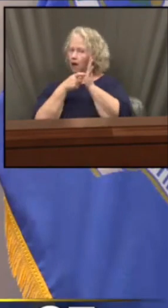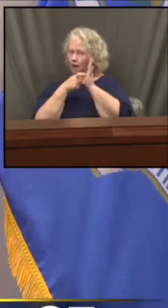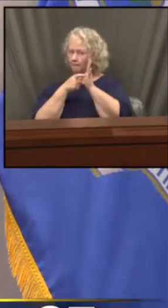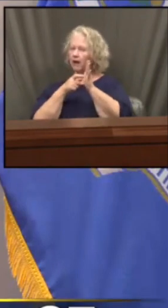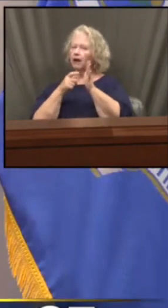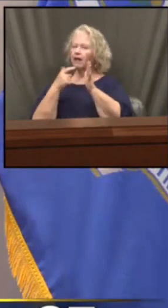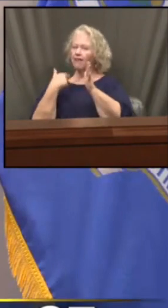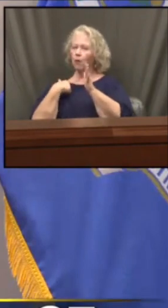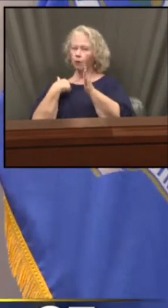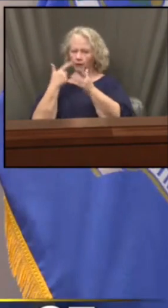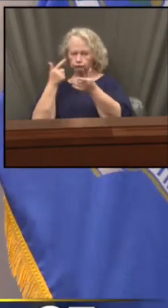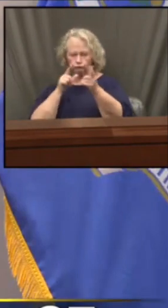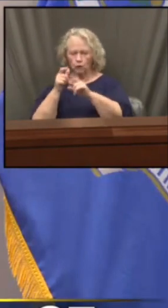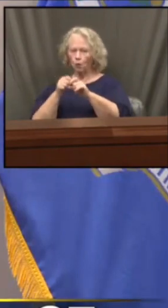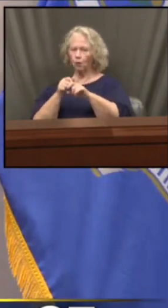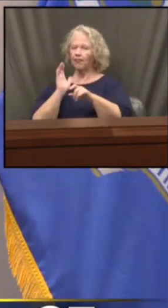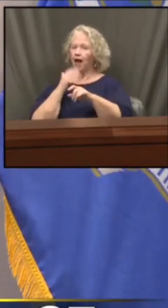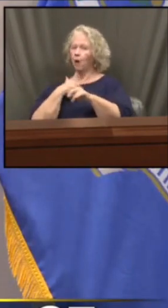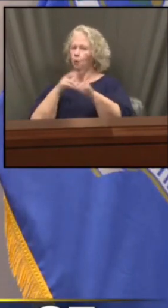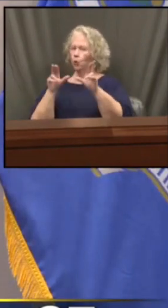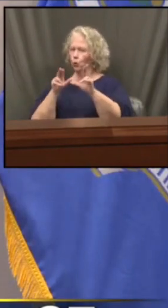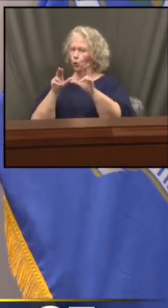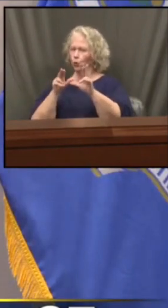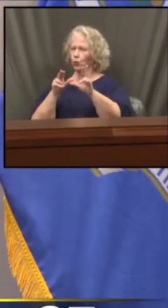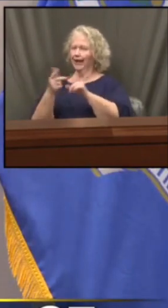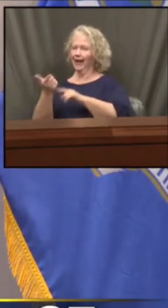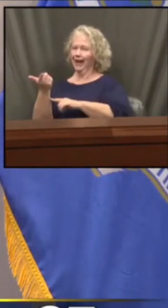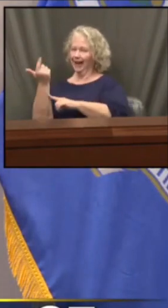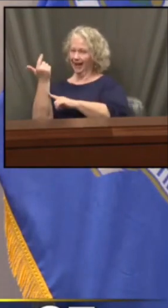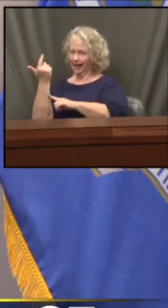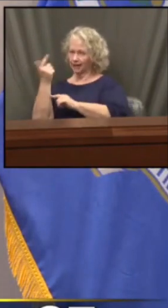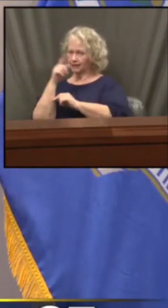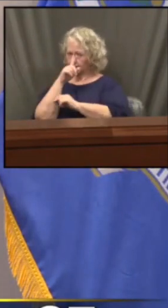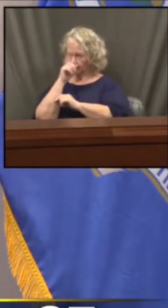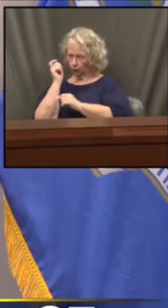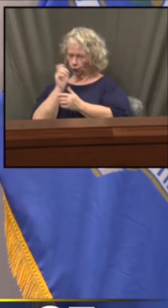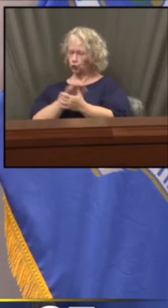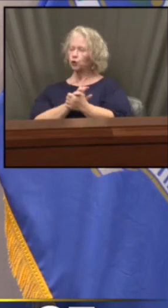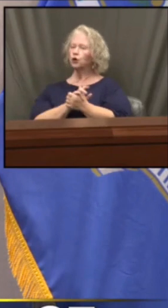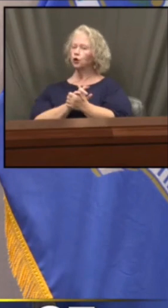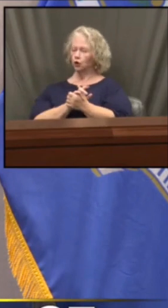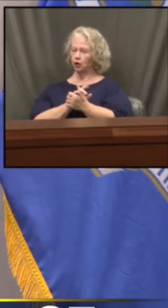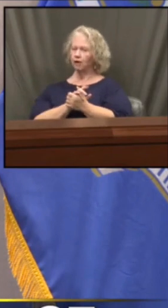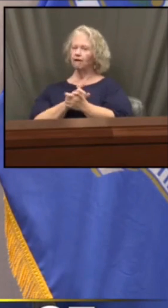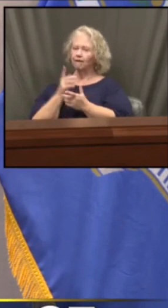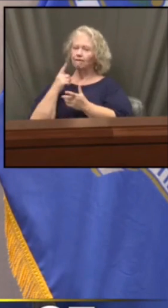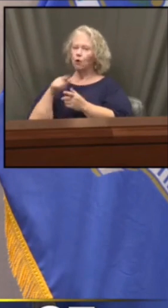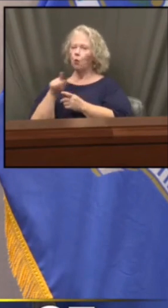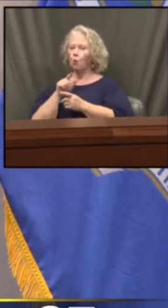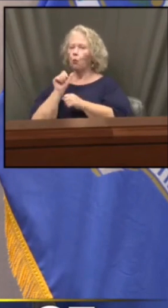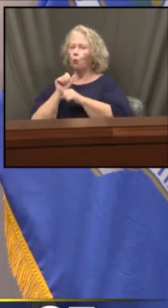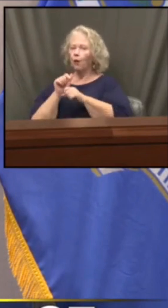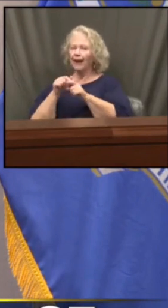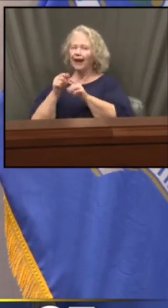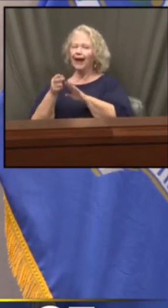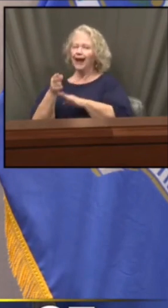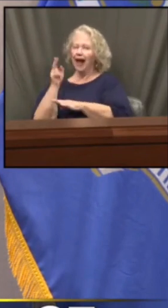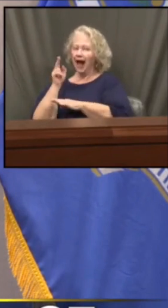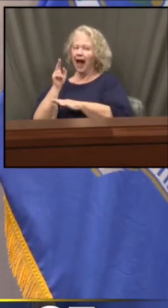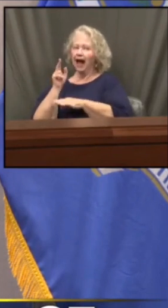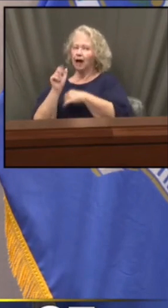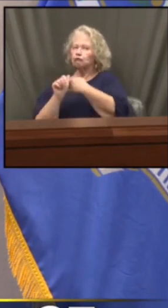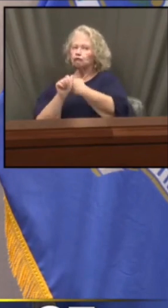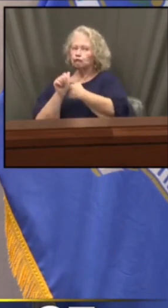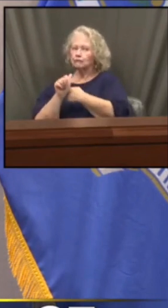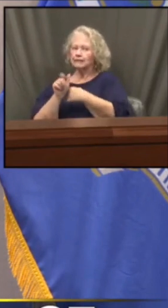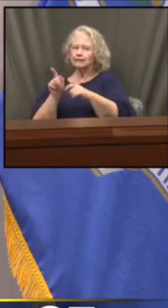I believe, last summer. For mandatory testing for some of those state employees who work in higher risk environments like our correctional facilities.